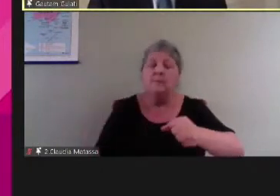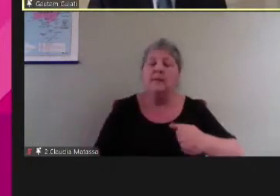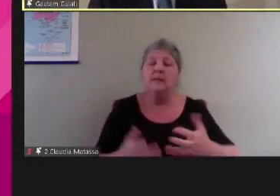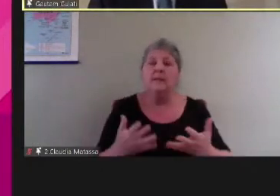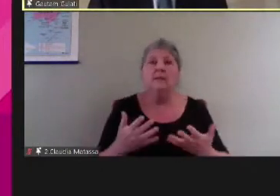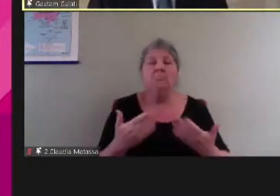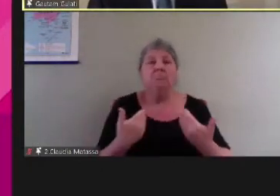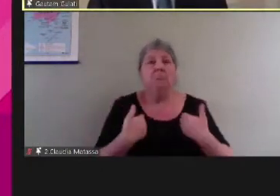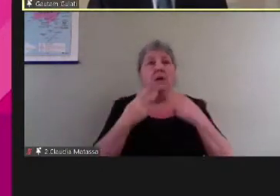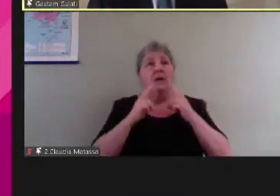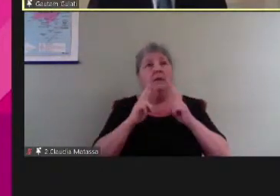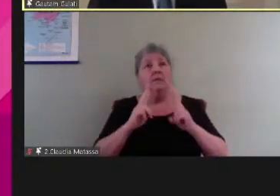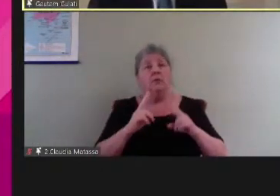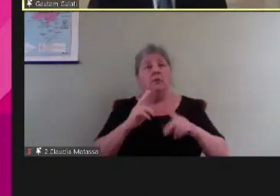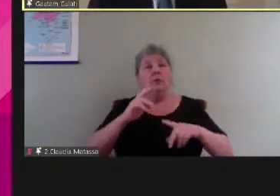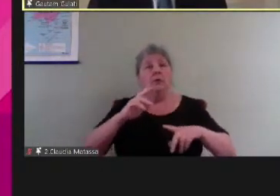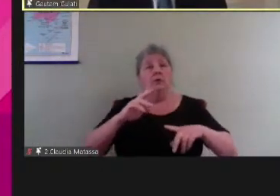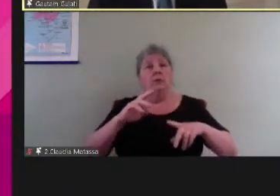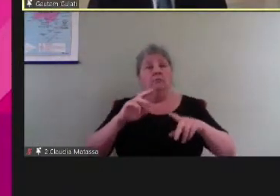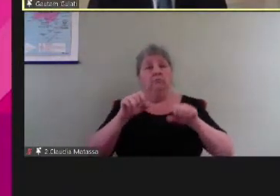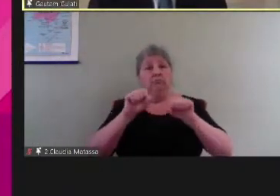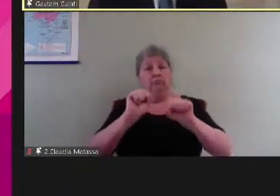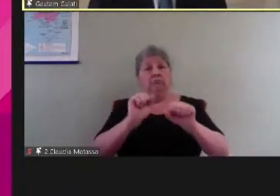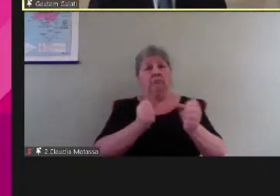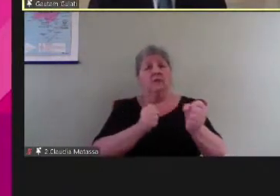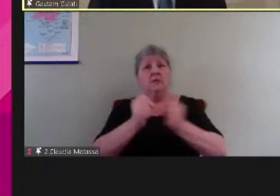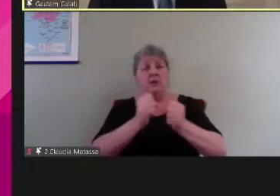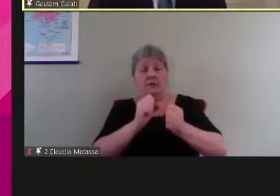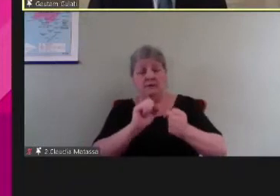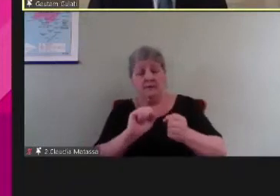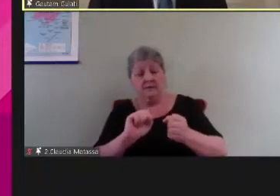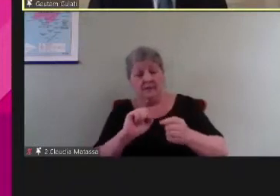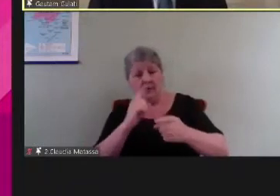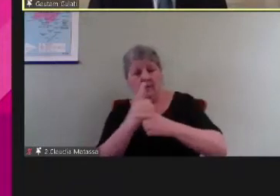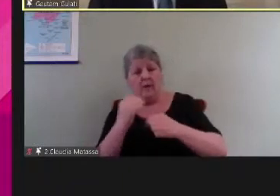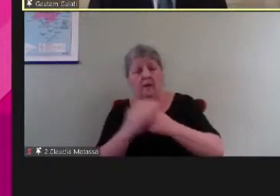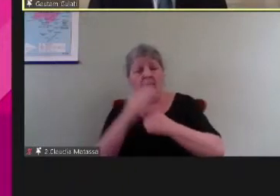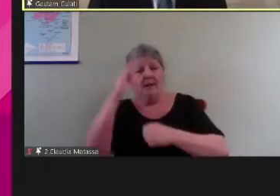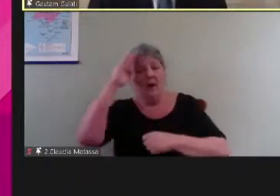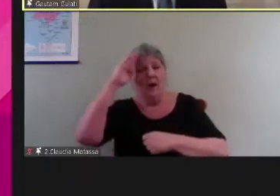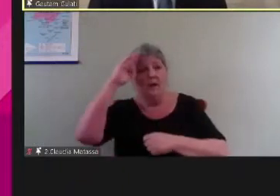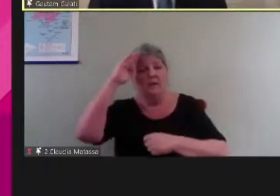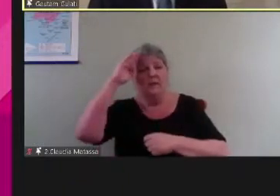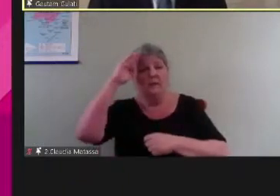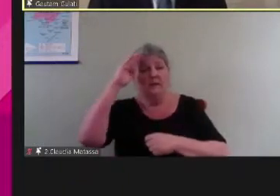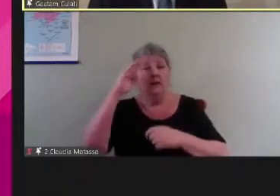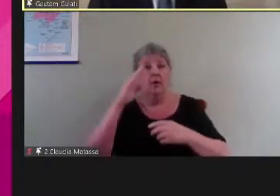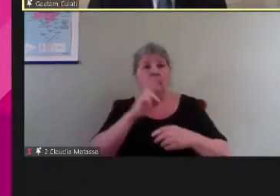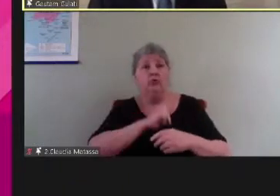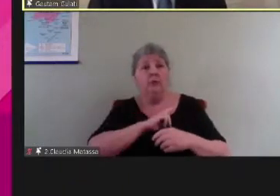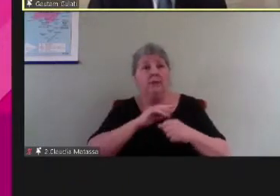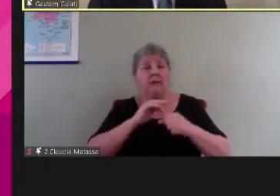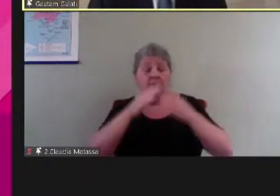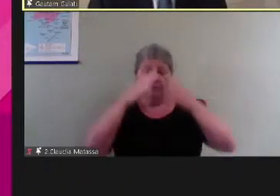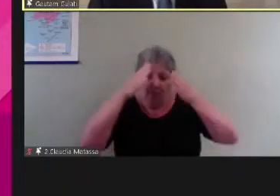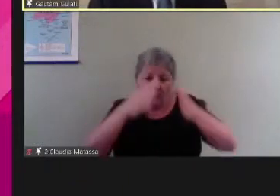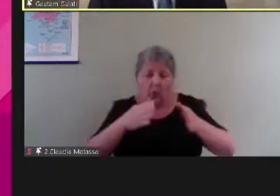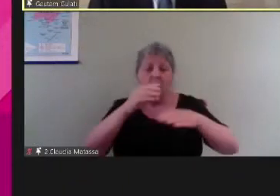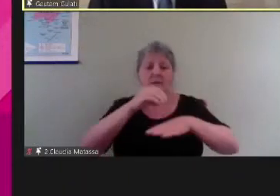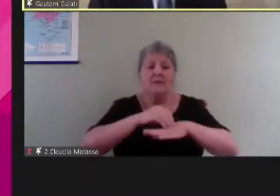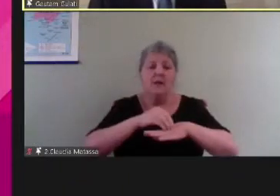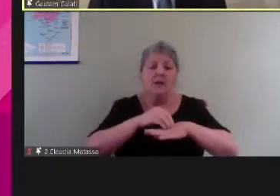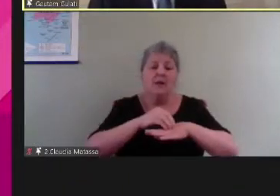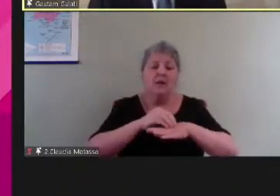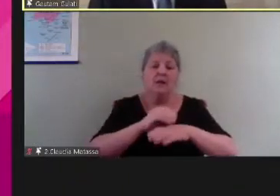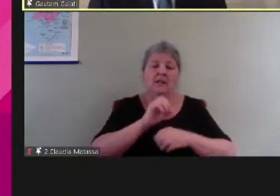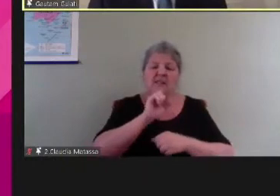In my view, diversion services that exist in Ireland are primarily focused on severe